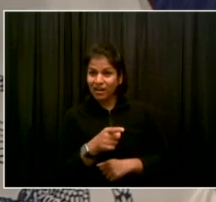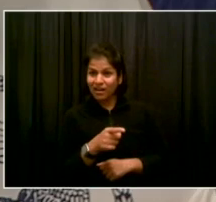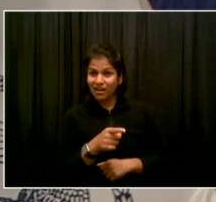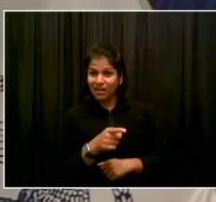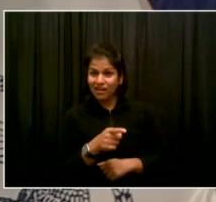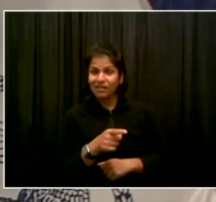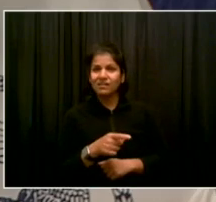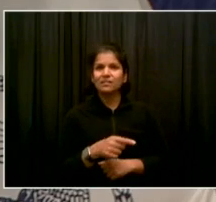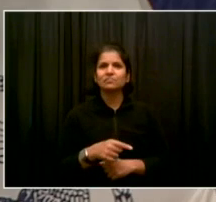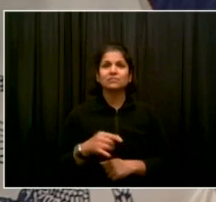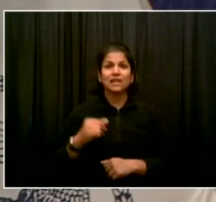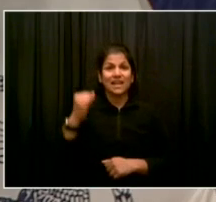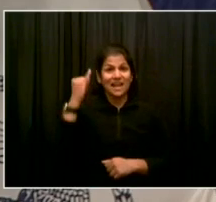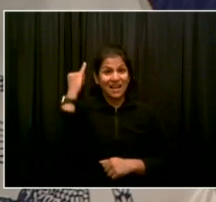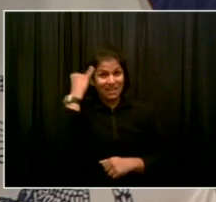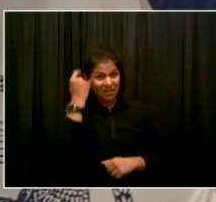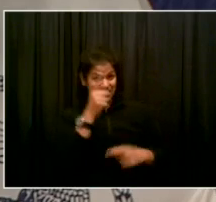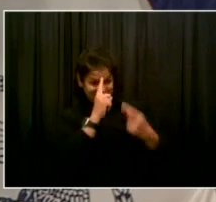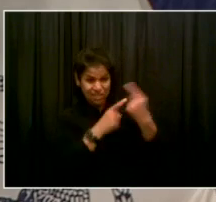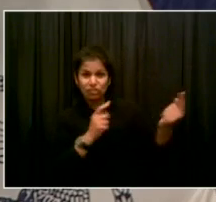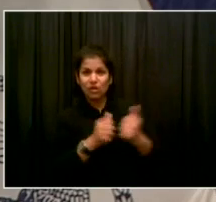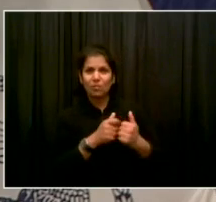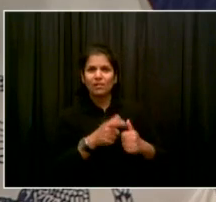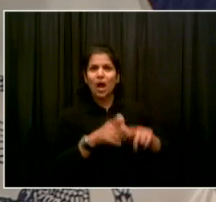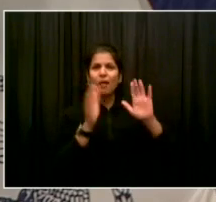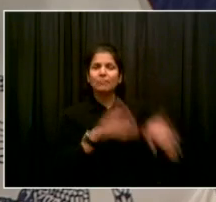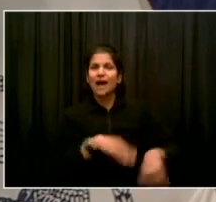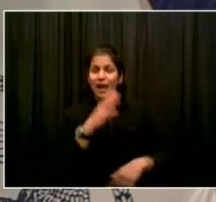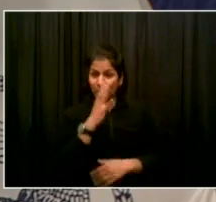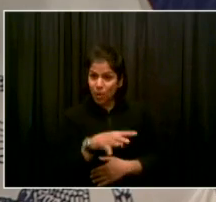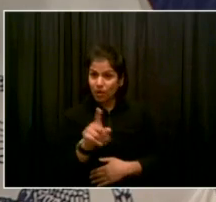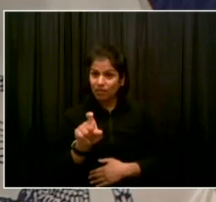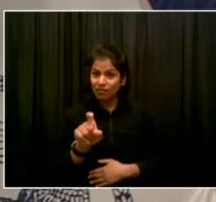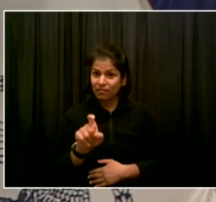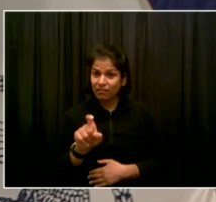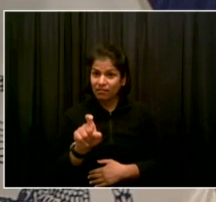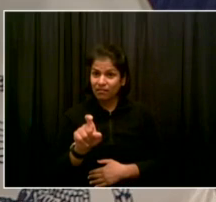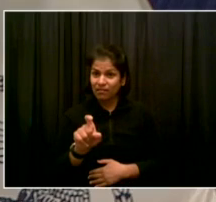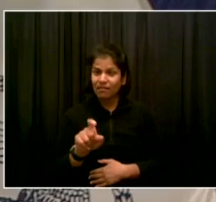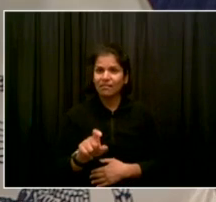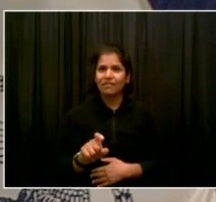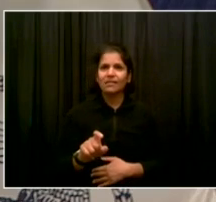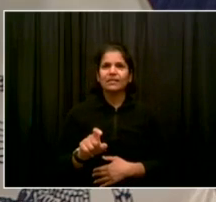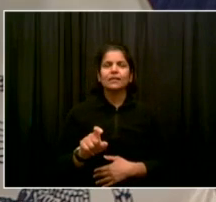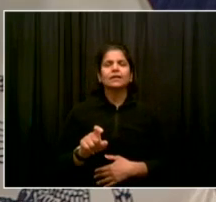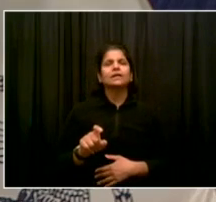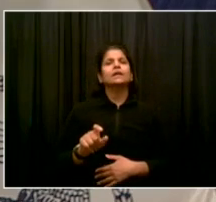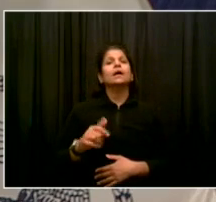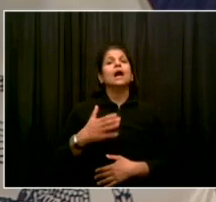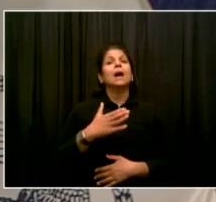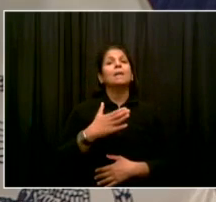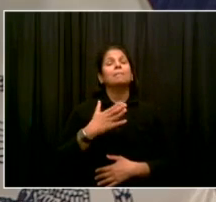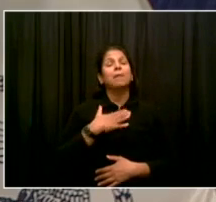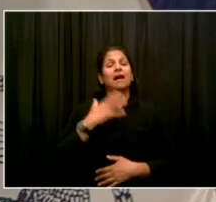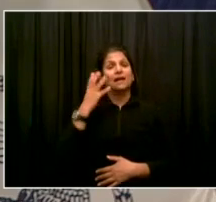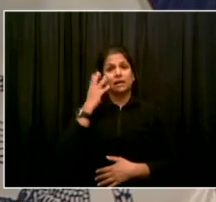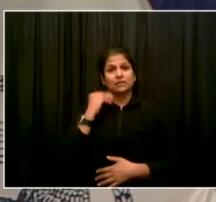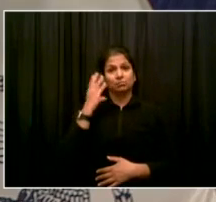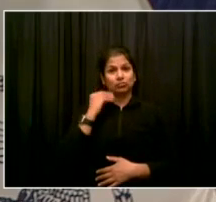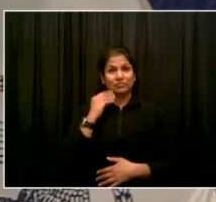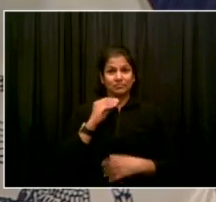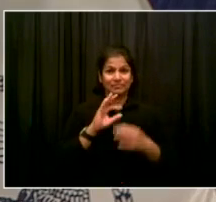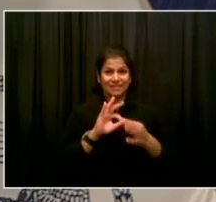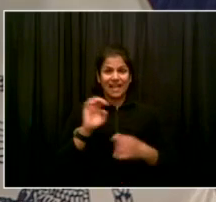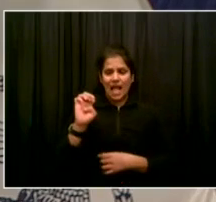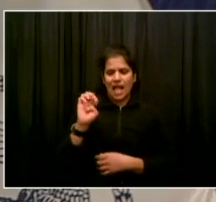with something you'd like to do? Look, again, my entire experience with Eric Adams, now going back over a couple of decades,